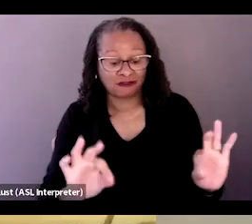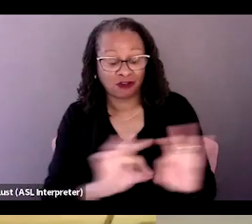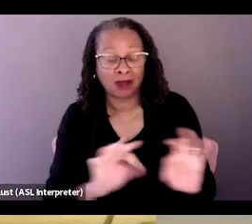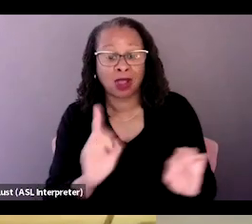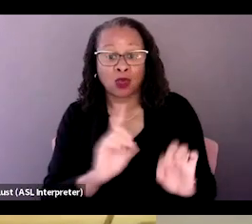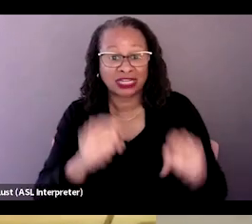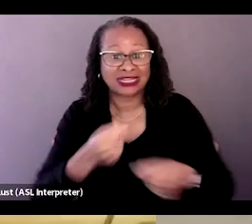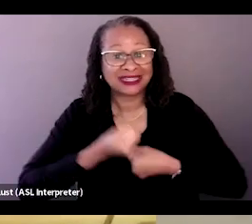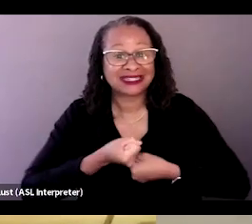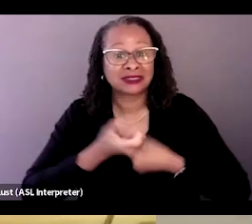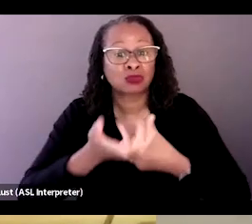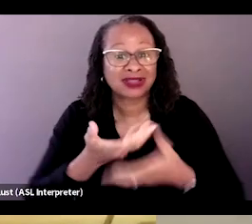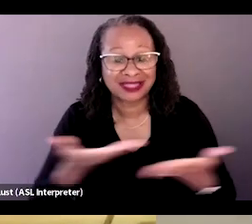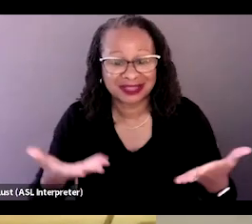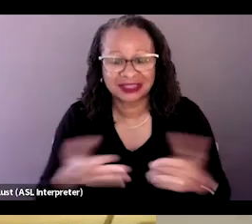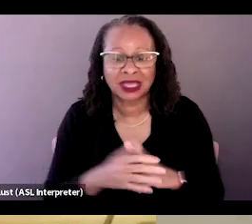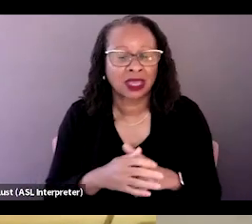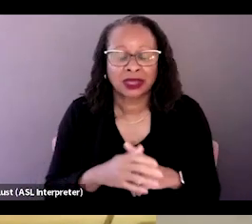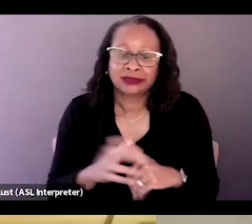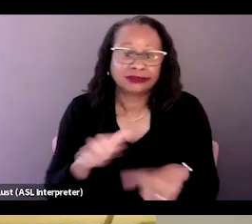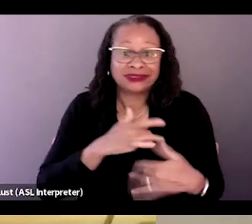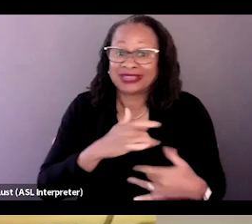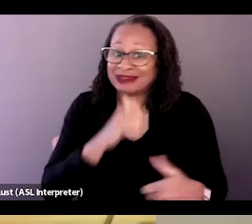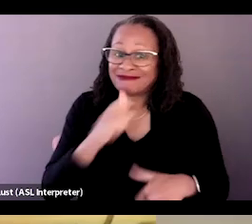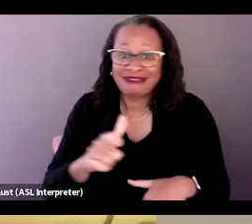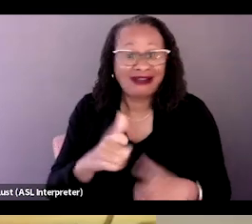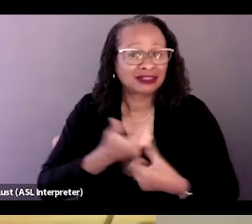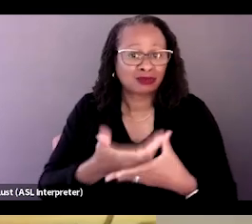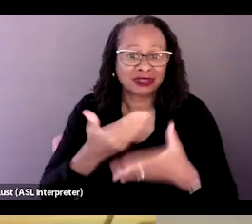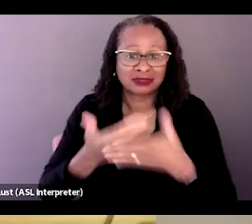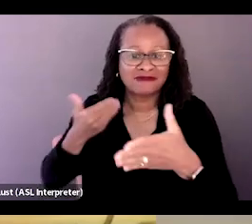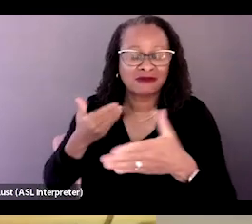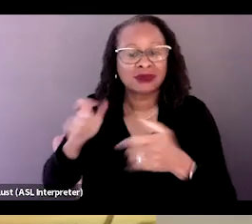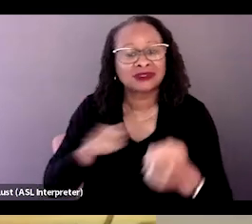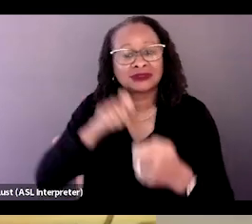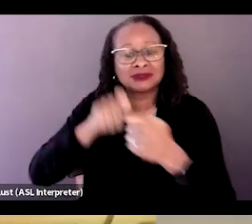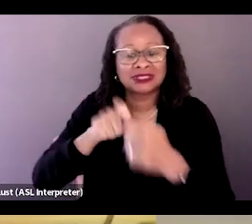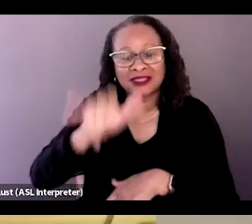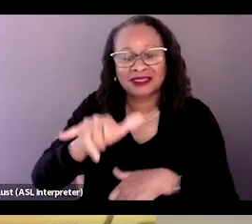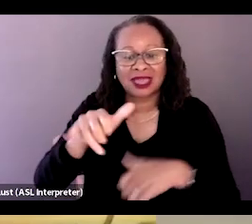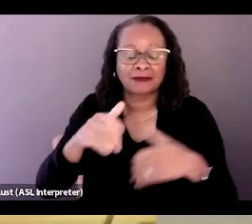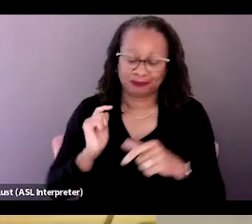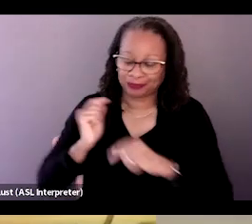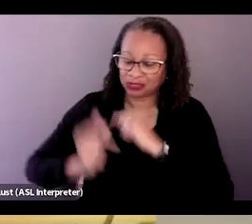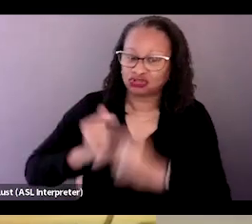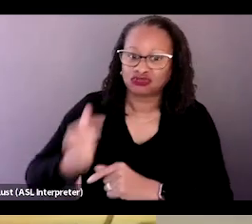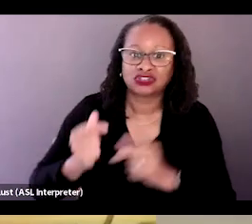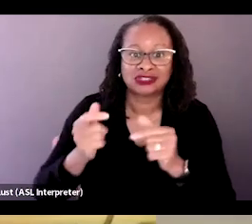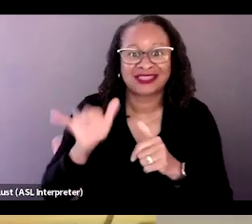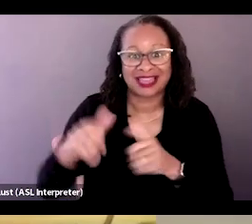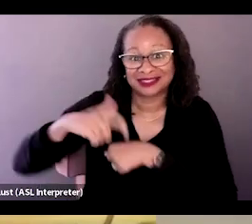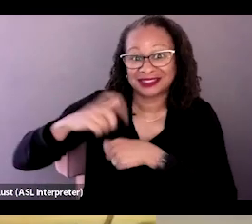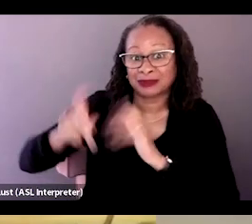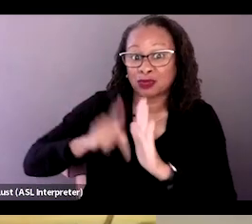express things that he would normally not express. And especially that generation of man in Northern Ireland,